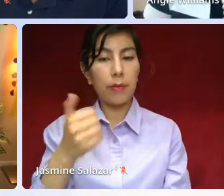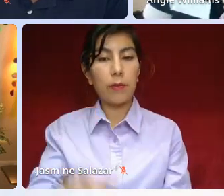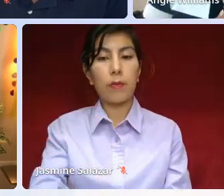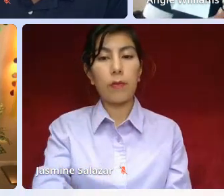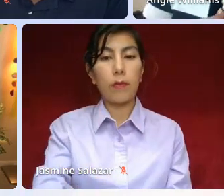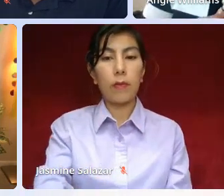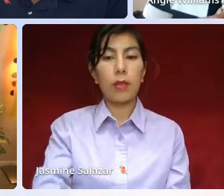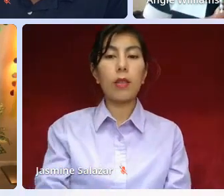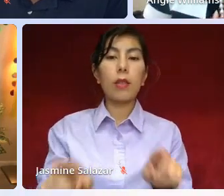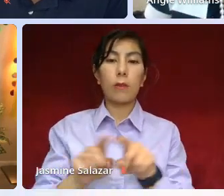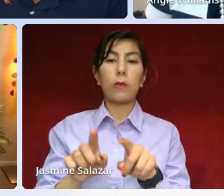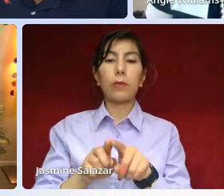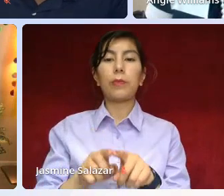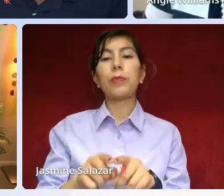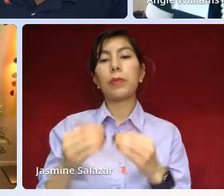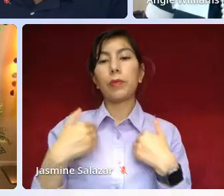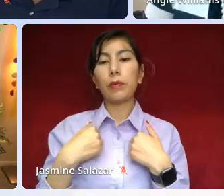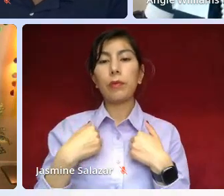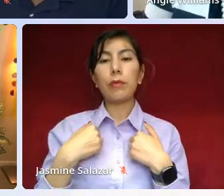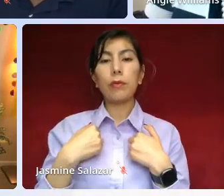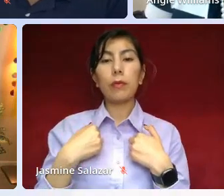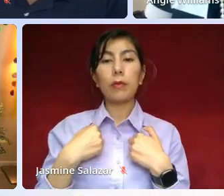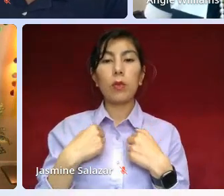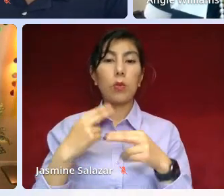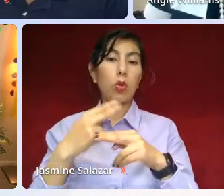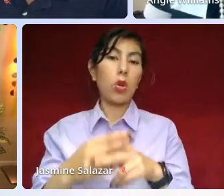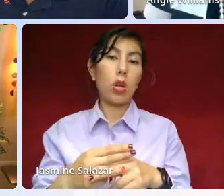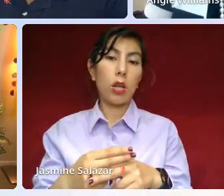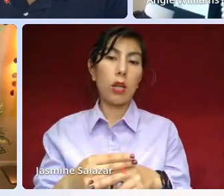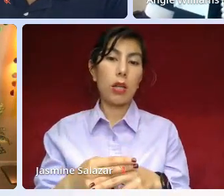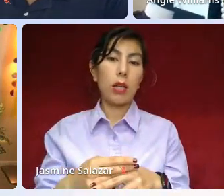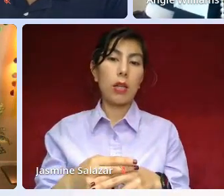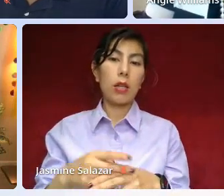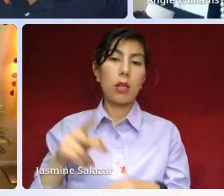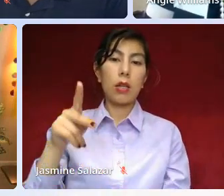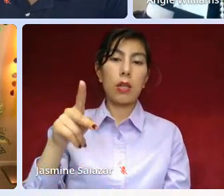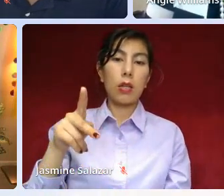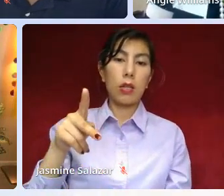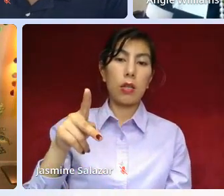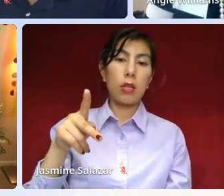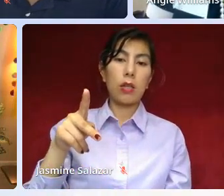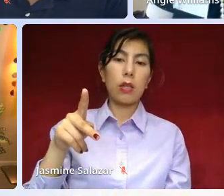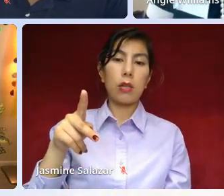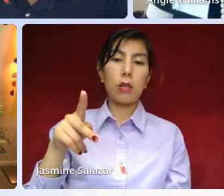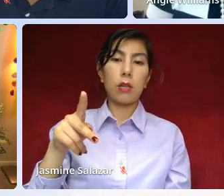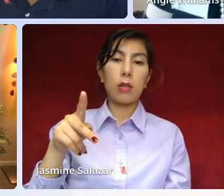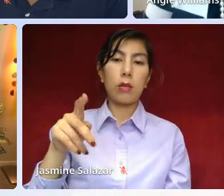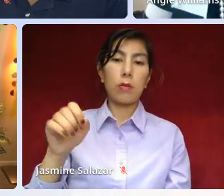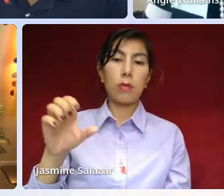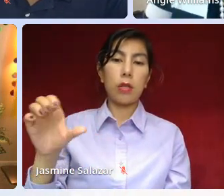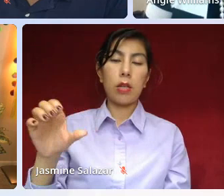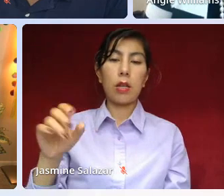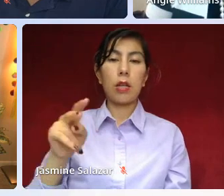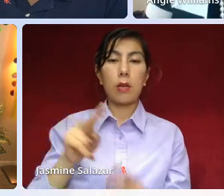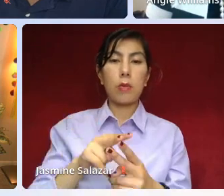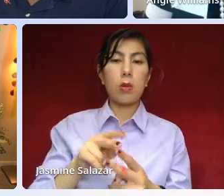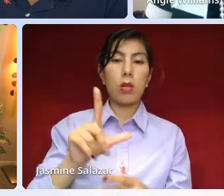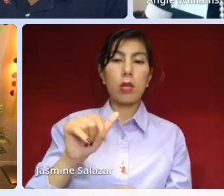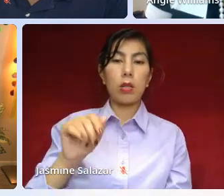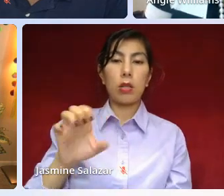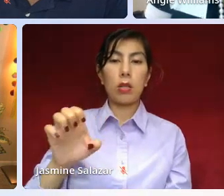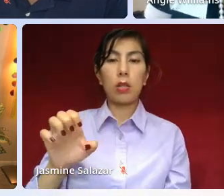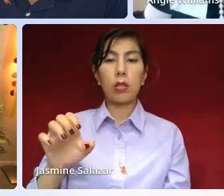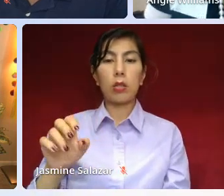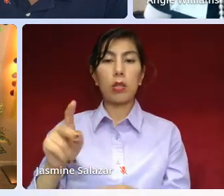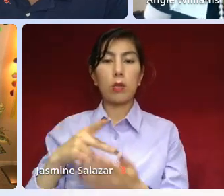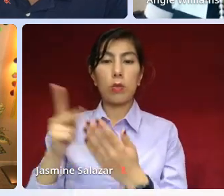also have what we call our PAC, Peer Led Support Program. And